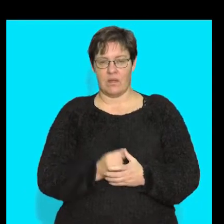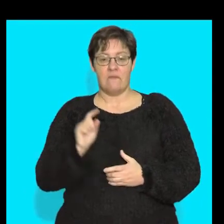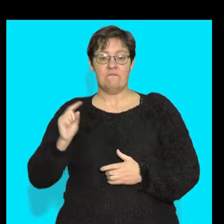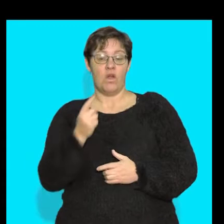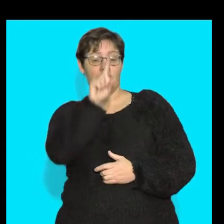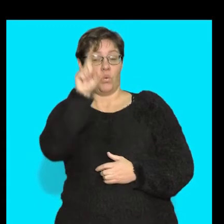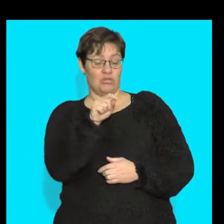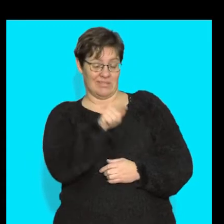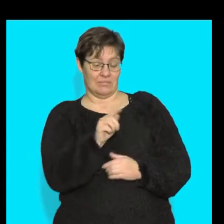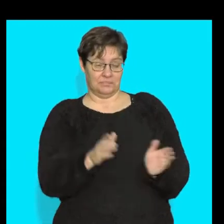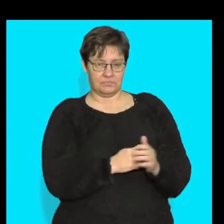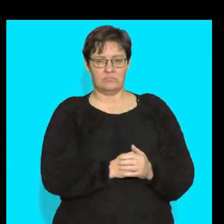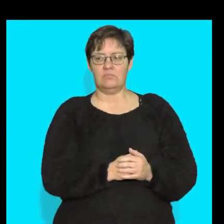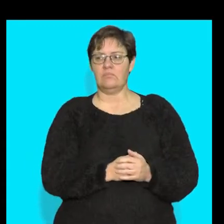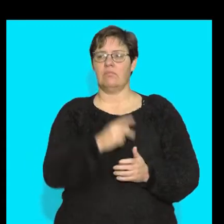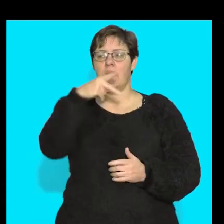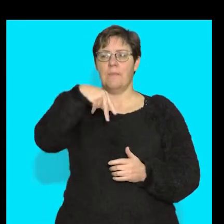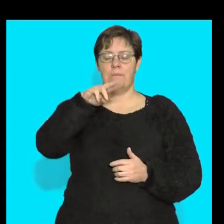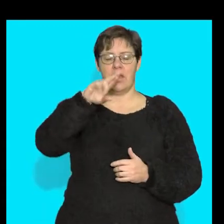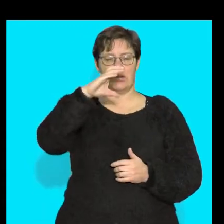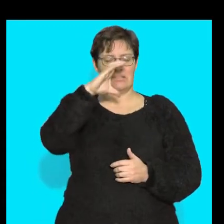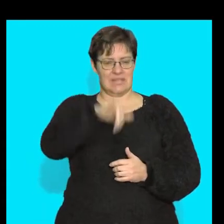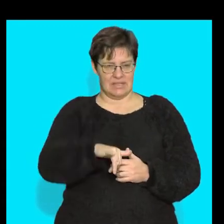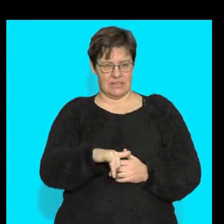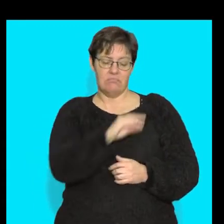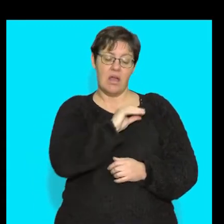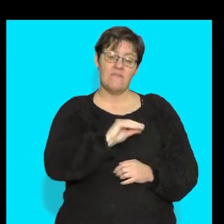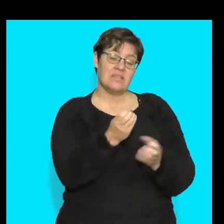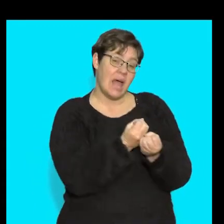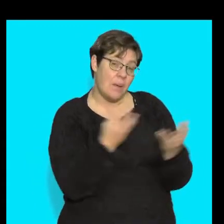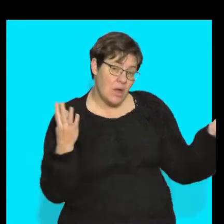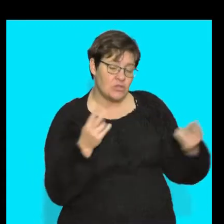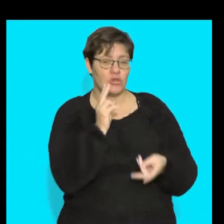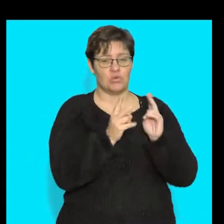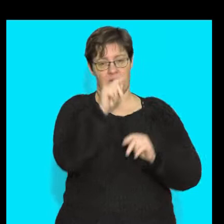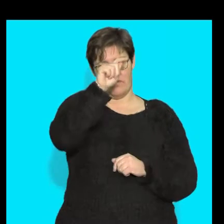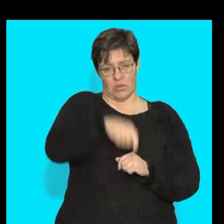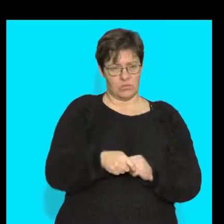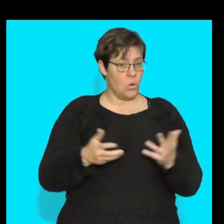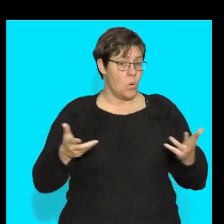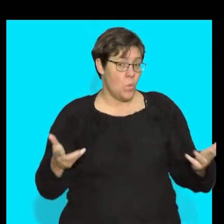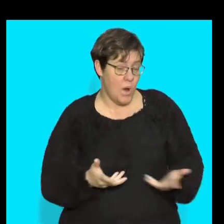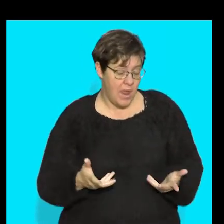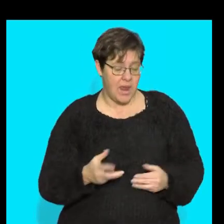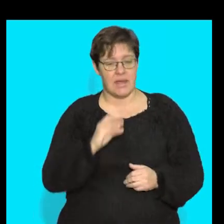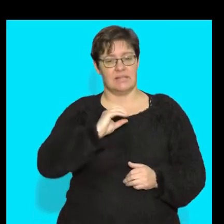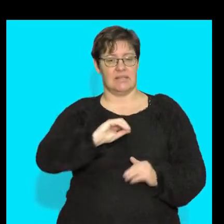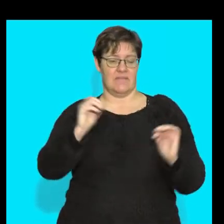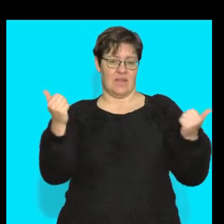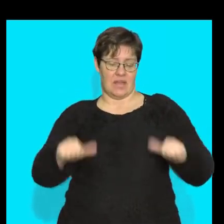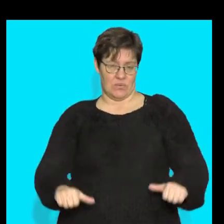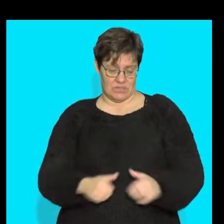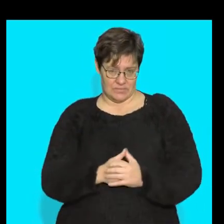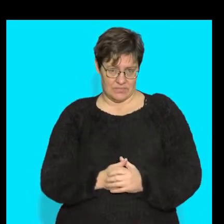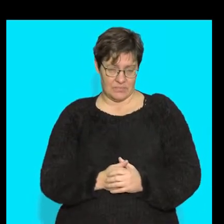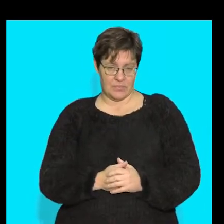says, Percy invests 12,000 in a savings account and is given an